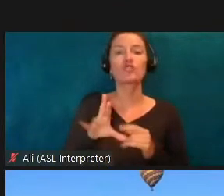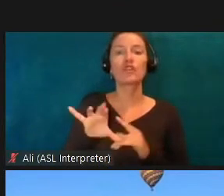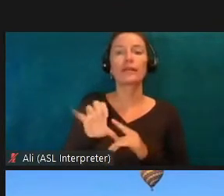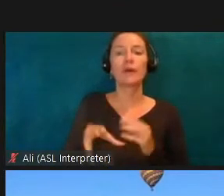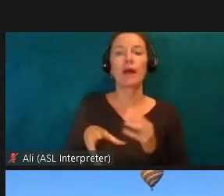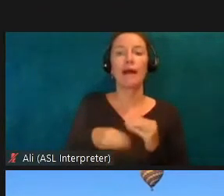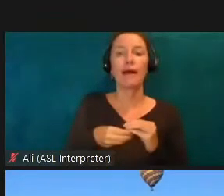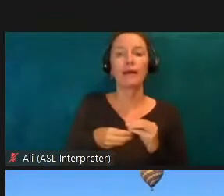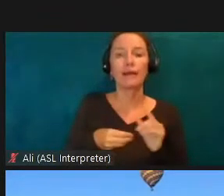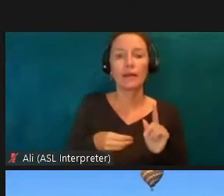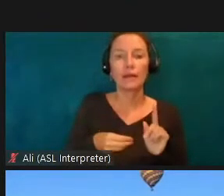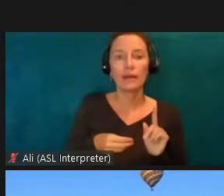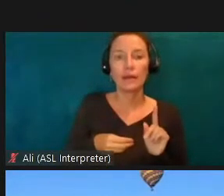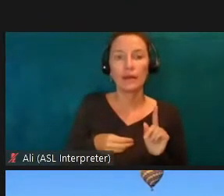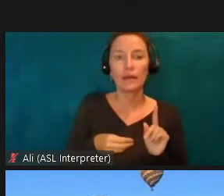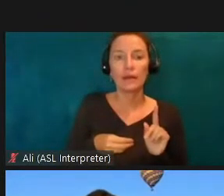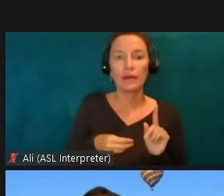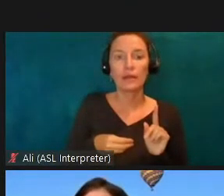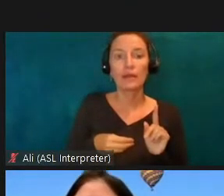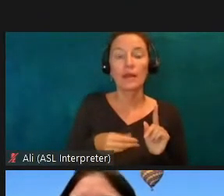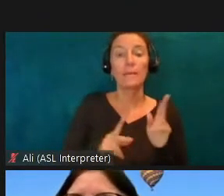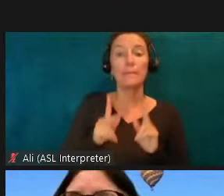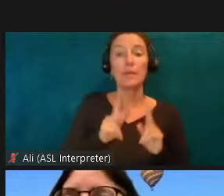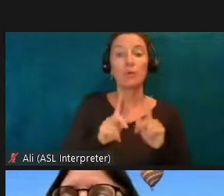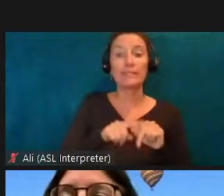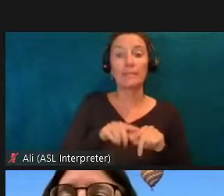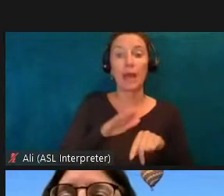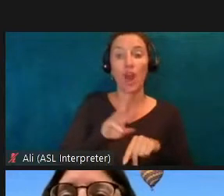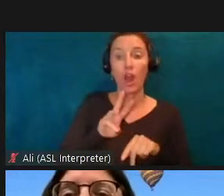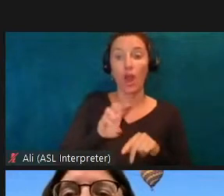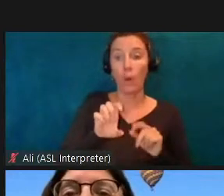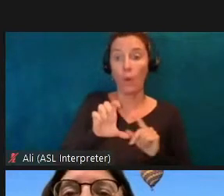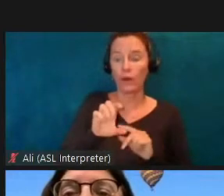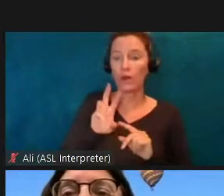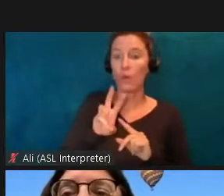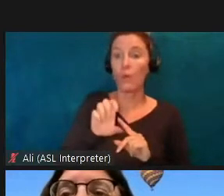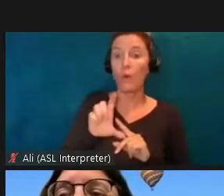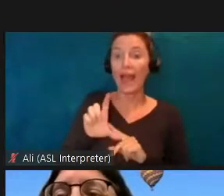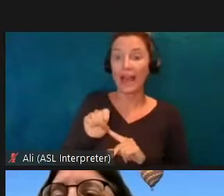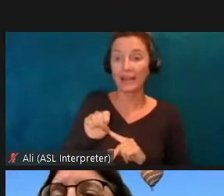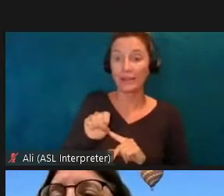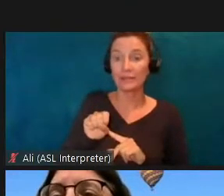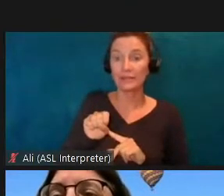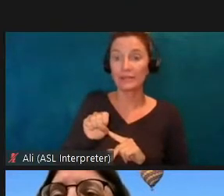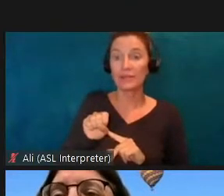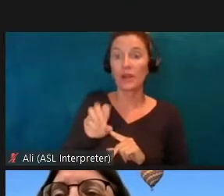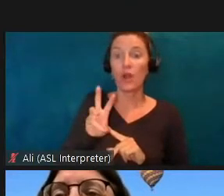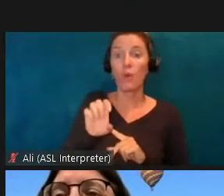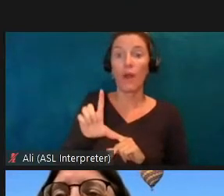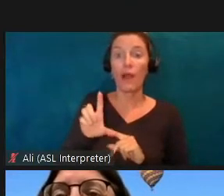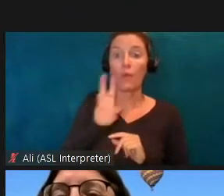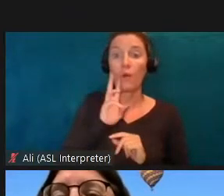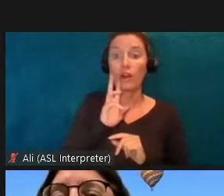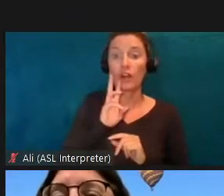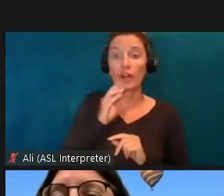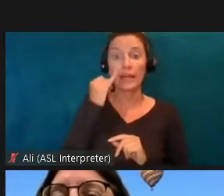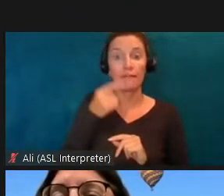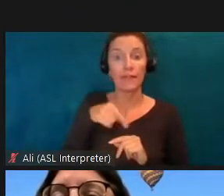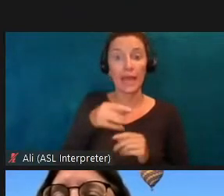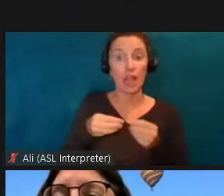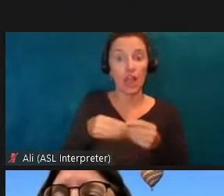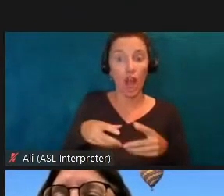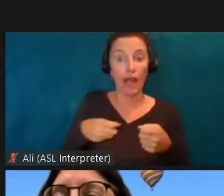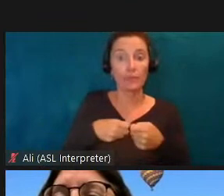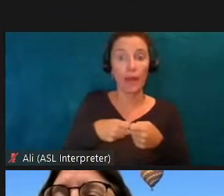Those, however, that depend on wells, it's important to note that we return to these areas. They may have lost power. They may be damaged